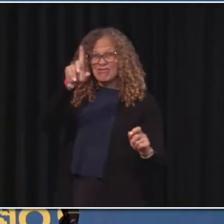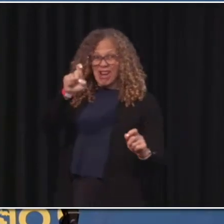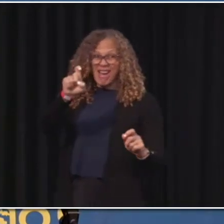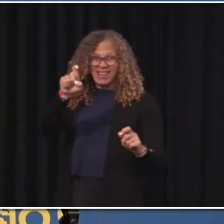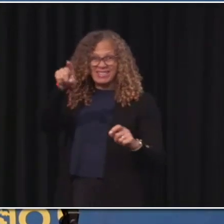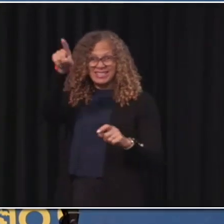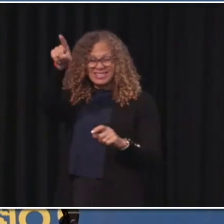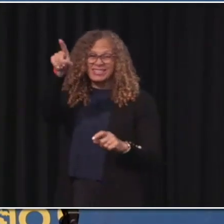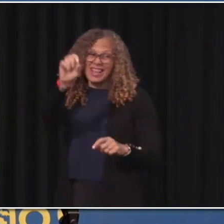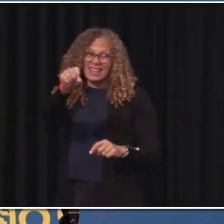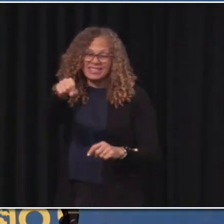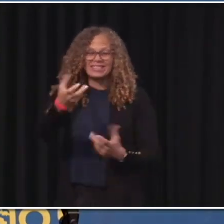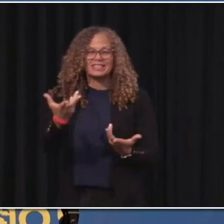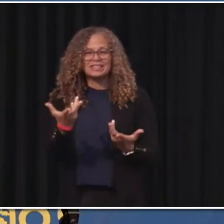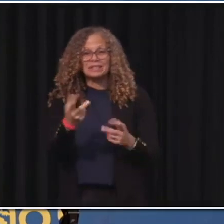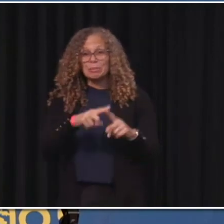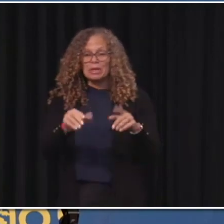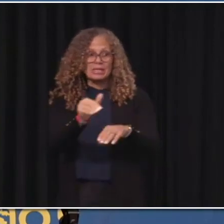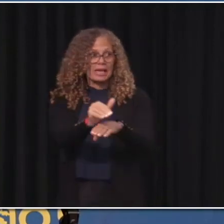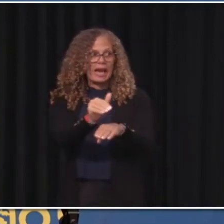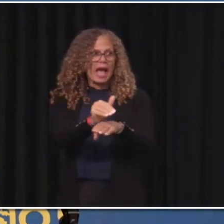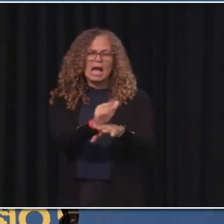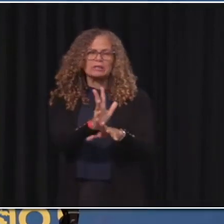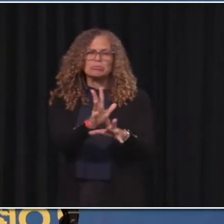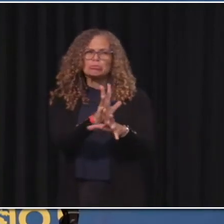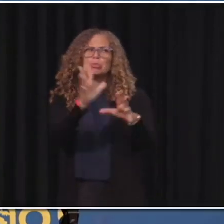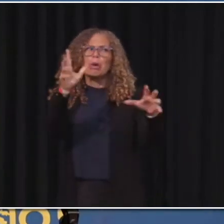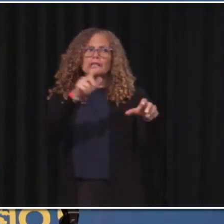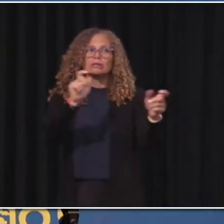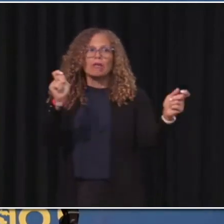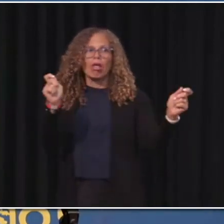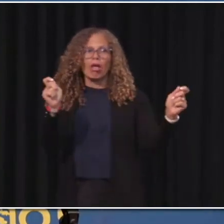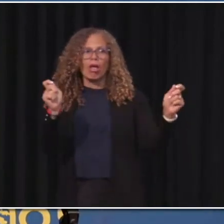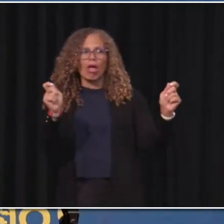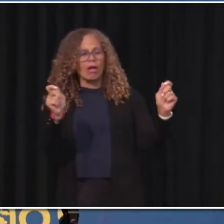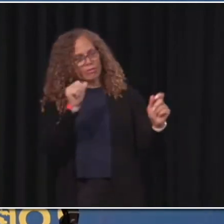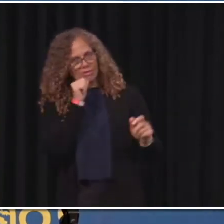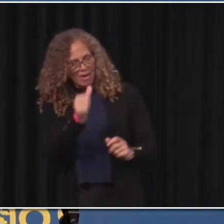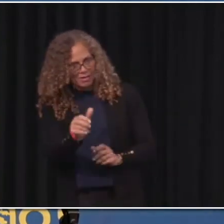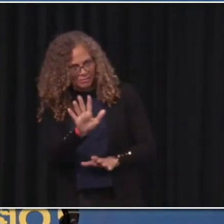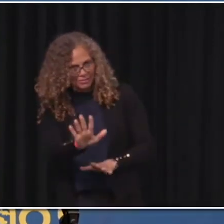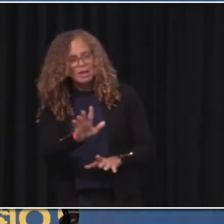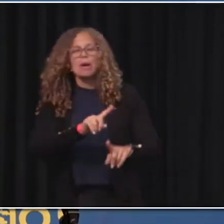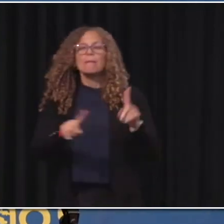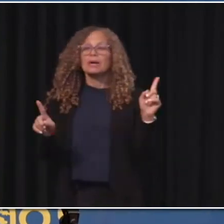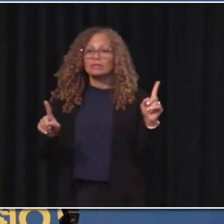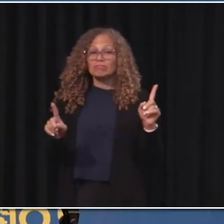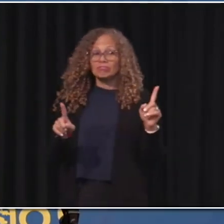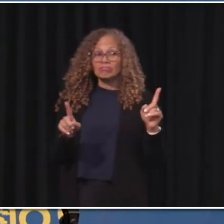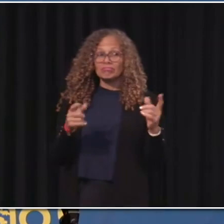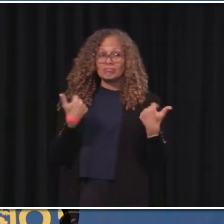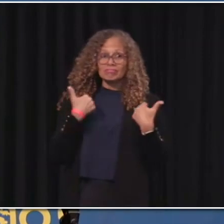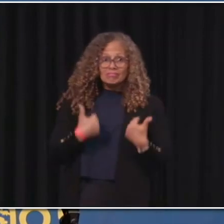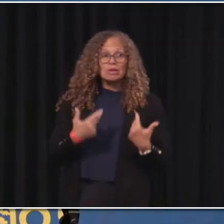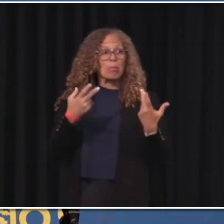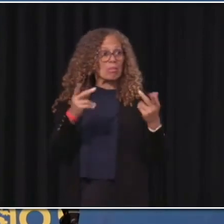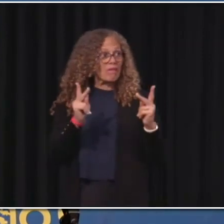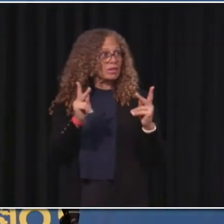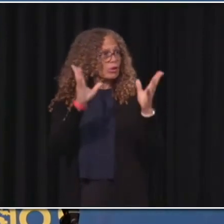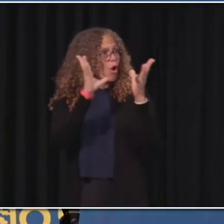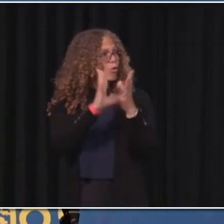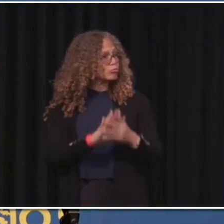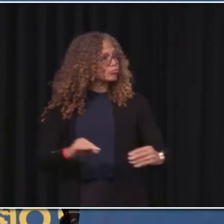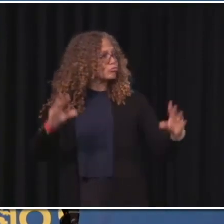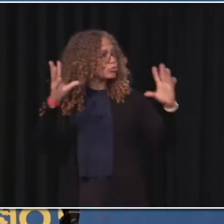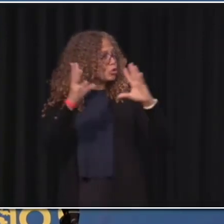I promise, though, tonight will not take that much time. And as someone who's had the privilege of telling the